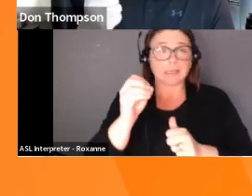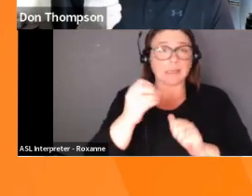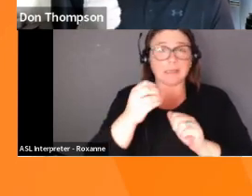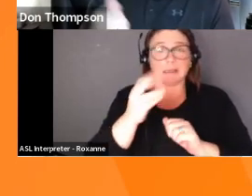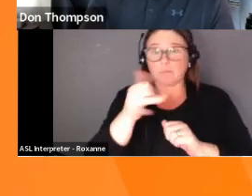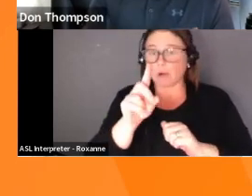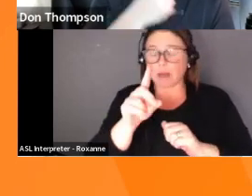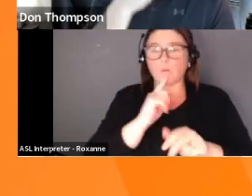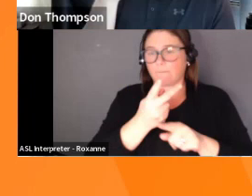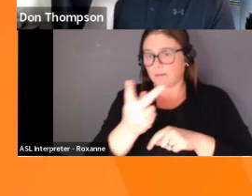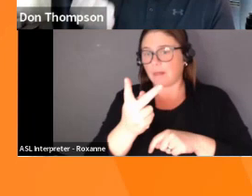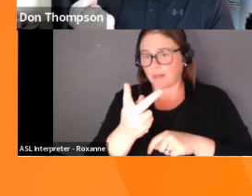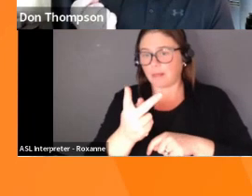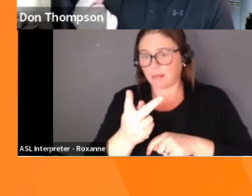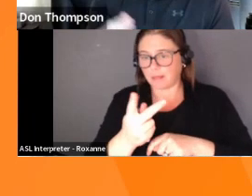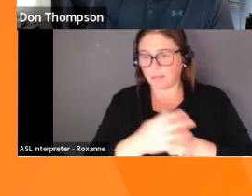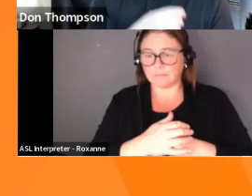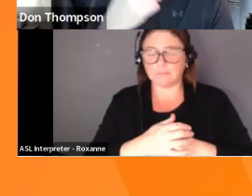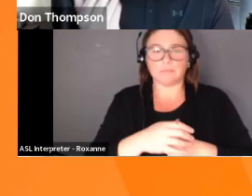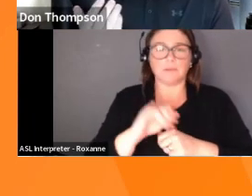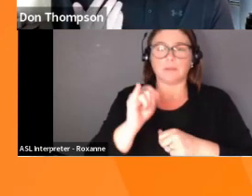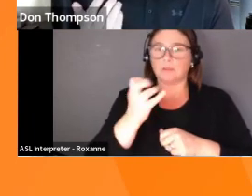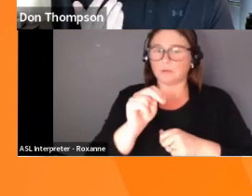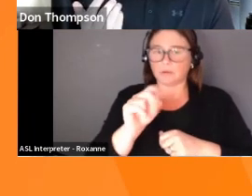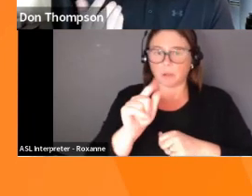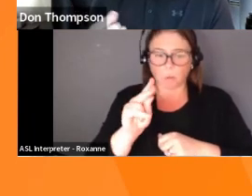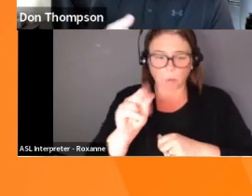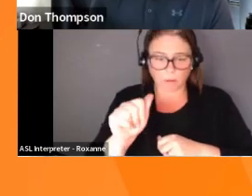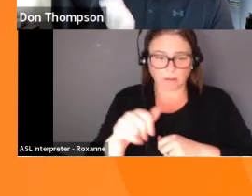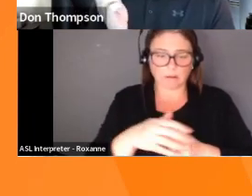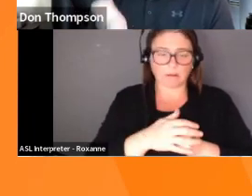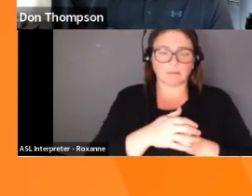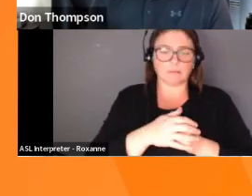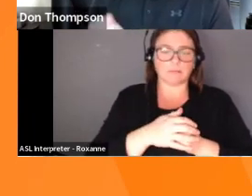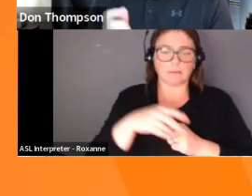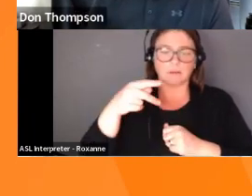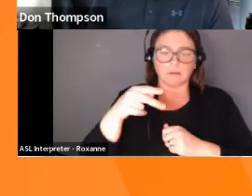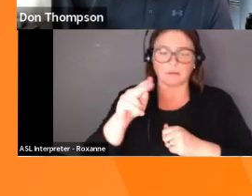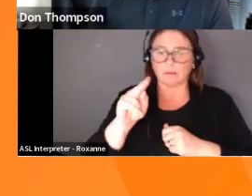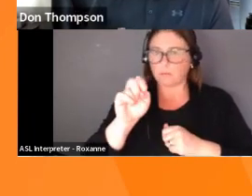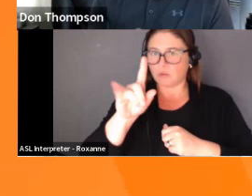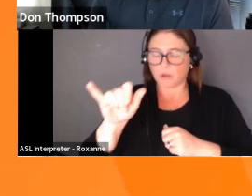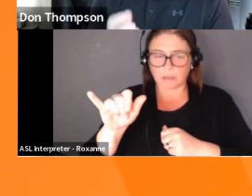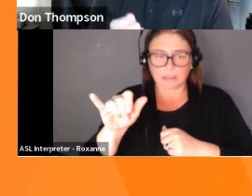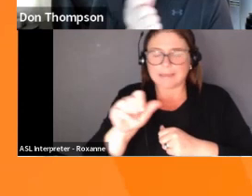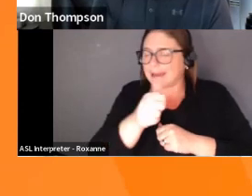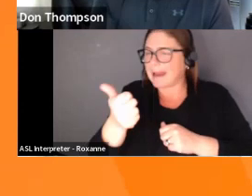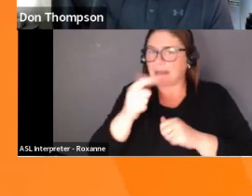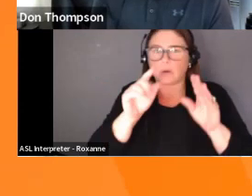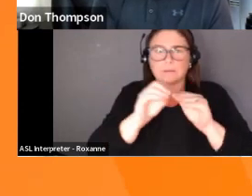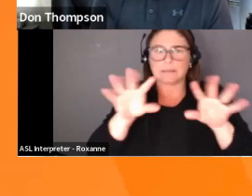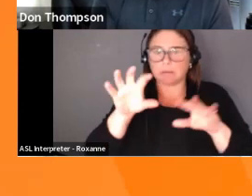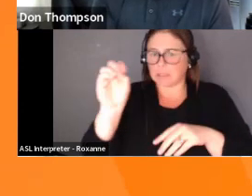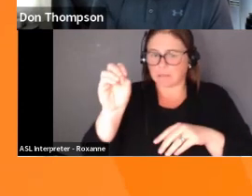John Luca, Purity, any of these distributors, they will sell your product to anybody with a